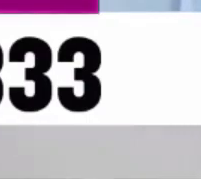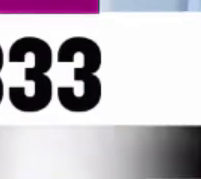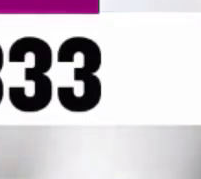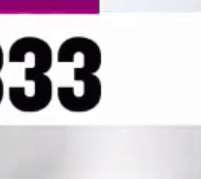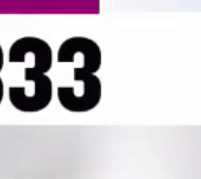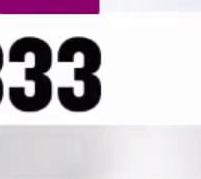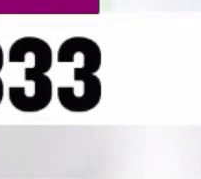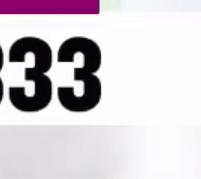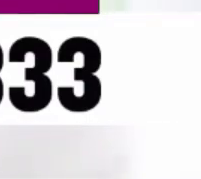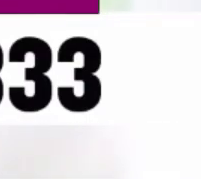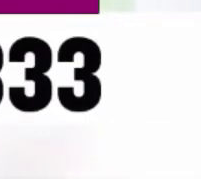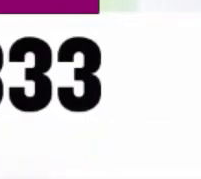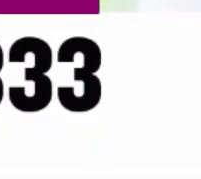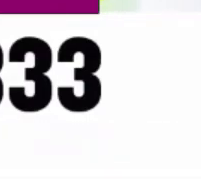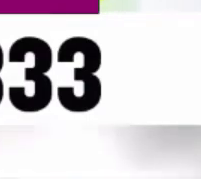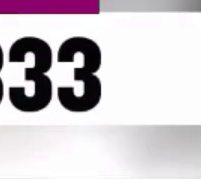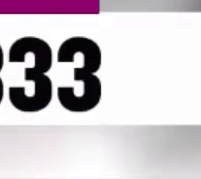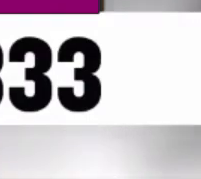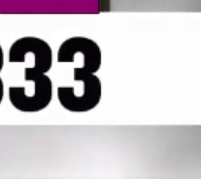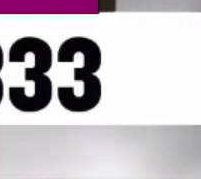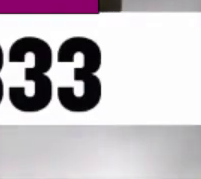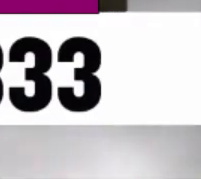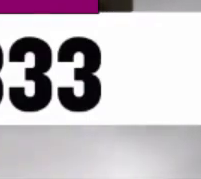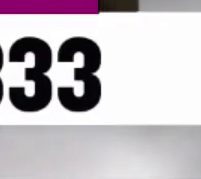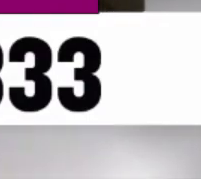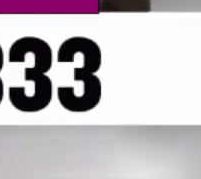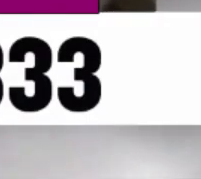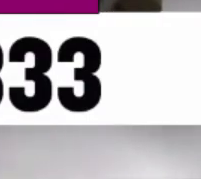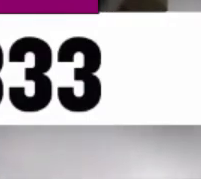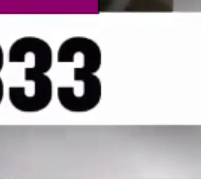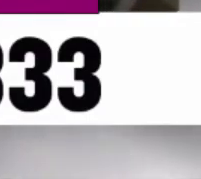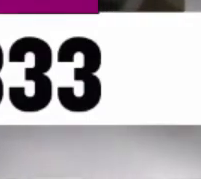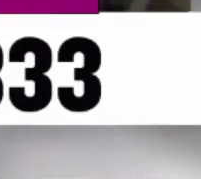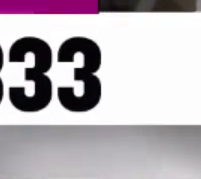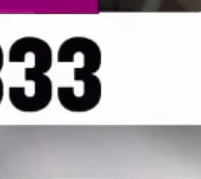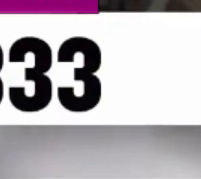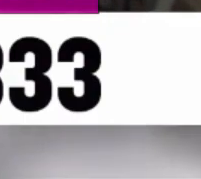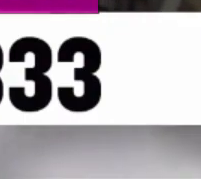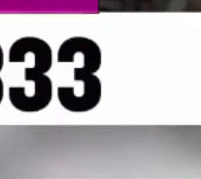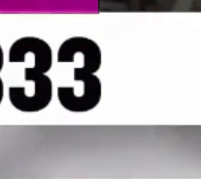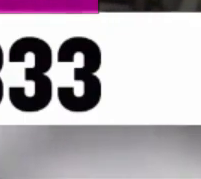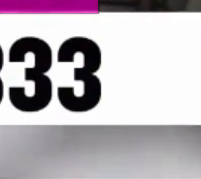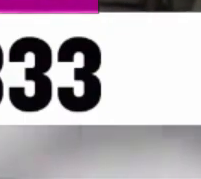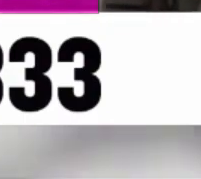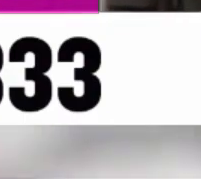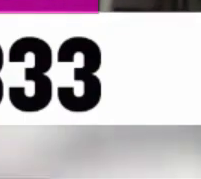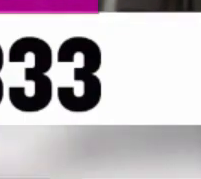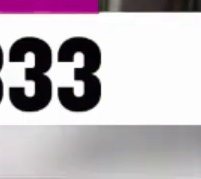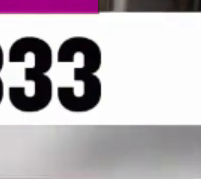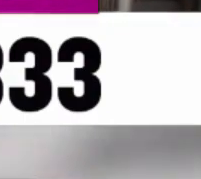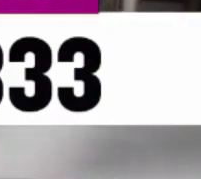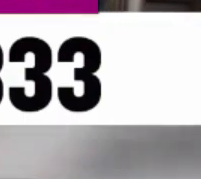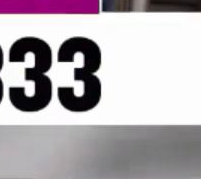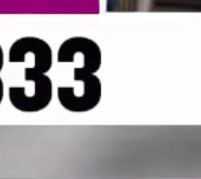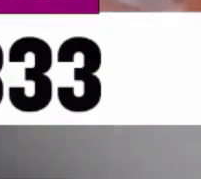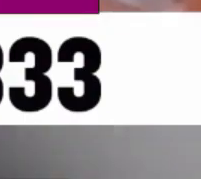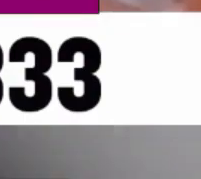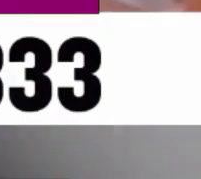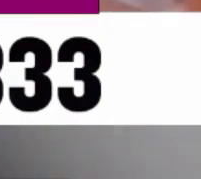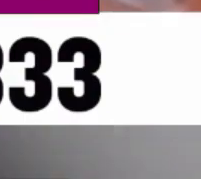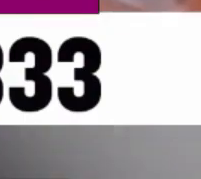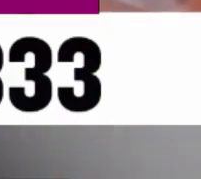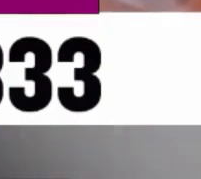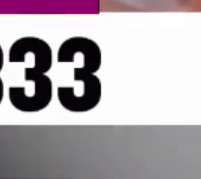Hotel Front Office Reception, Hotel Food Production and Cookery, kozi ya utengenezaji wa keki, uokaji na